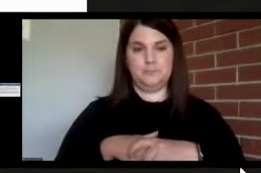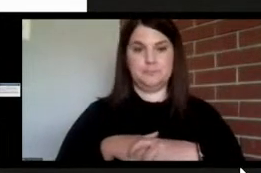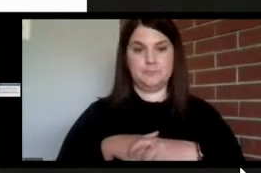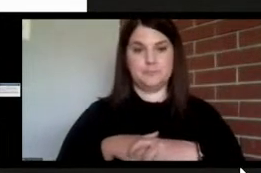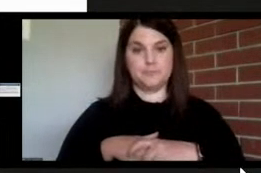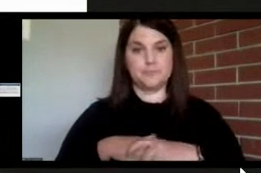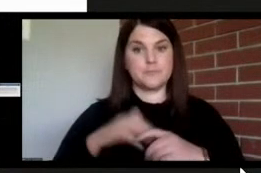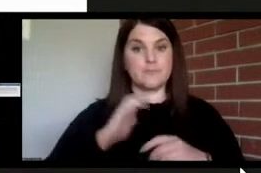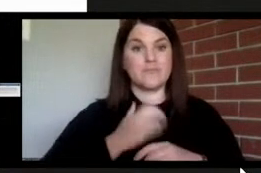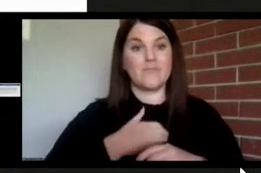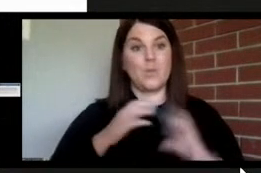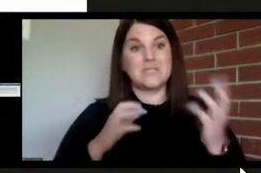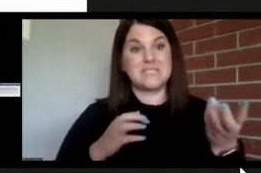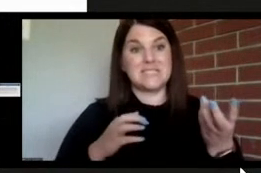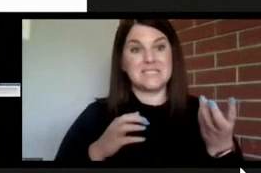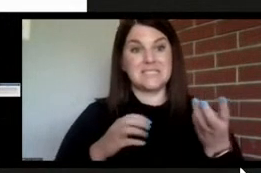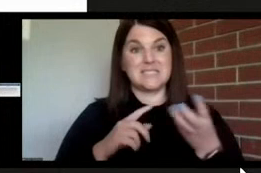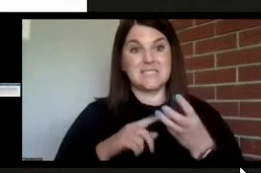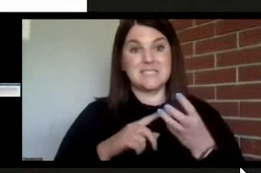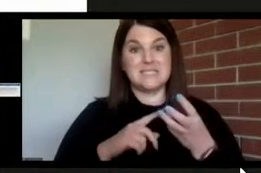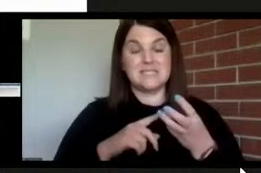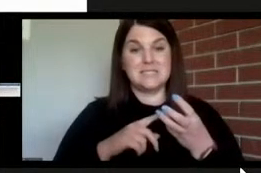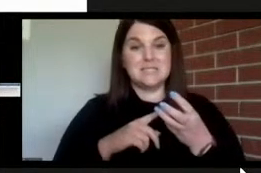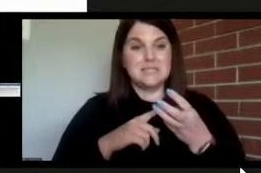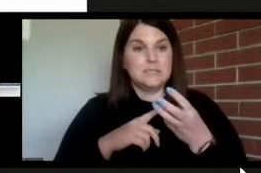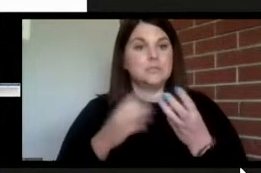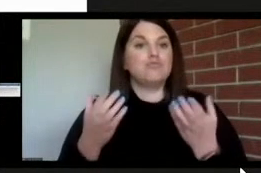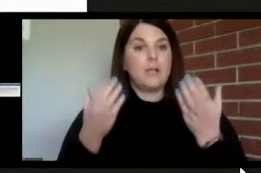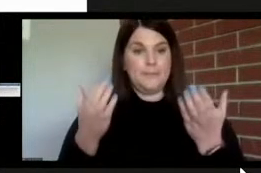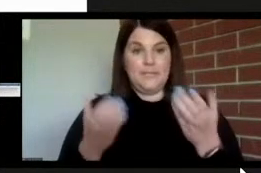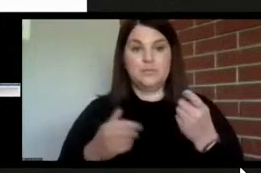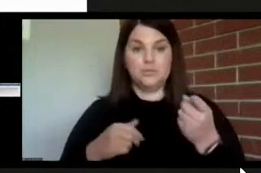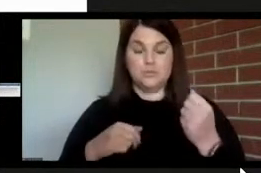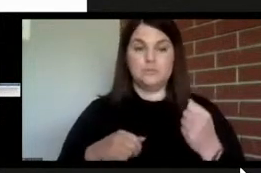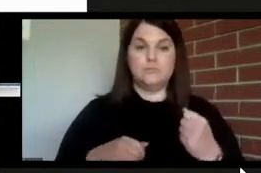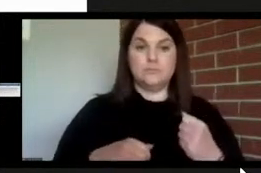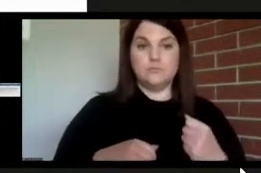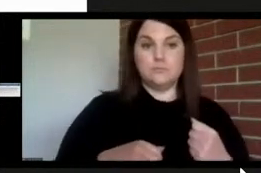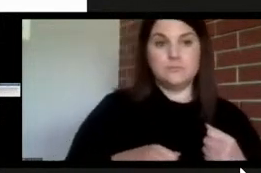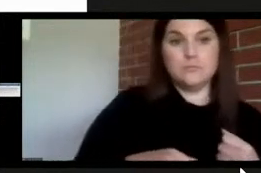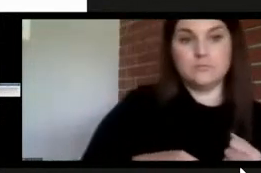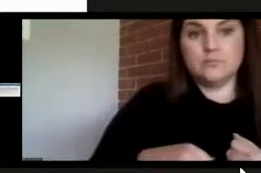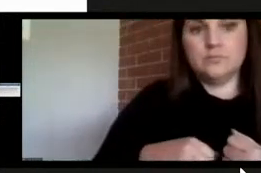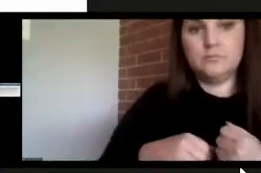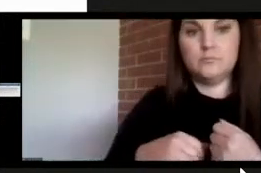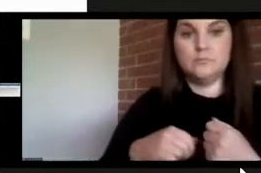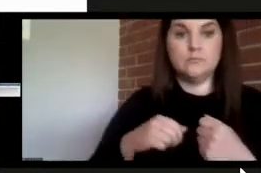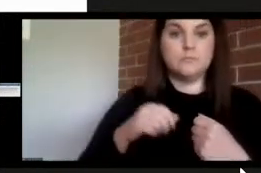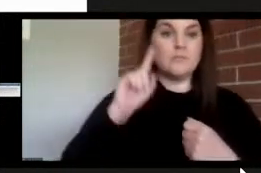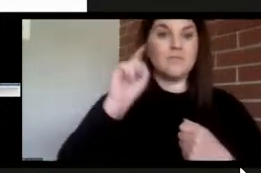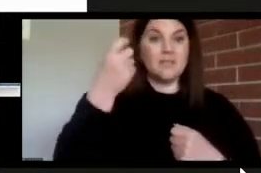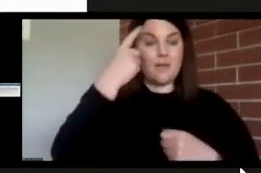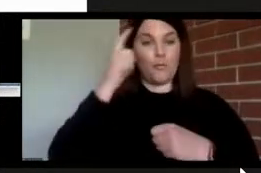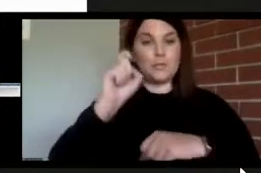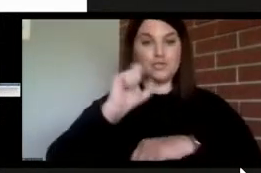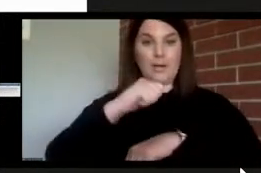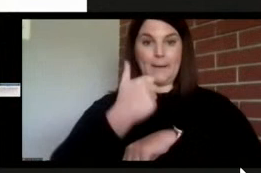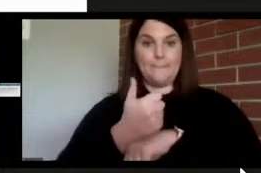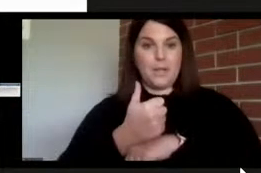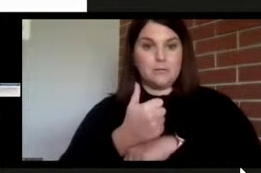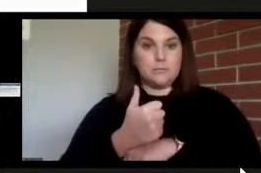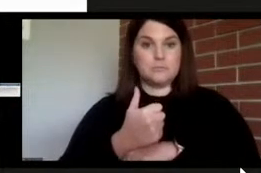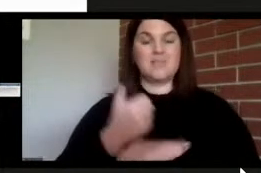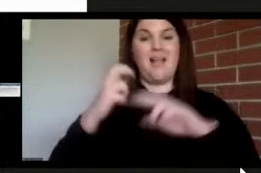Our sixth recommendation, I think this might be on the next slide, here we go. The sixth recommendation is that the federal government should implement a